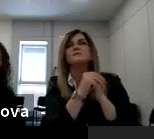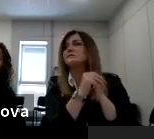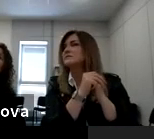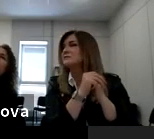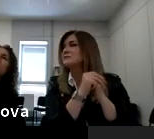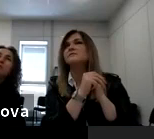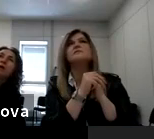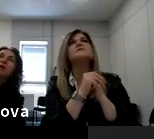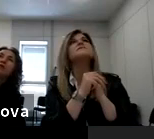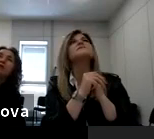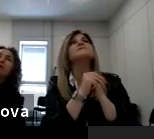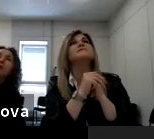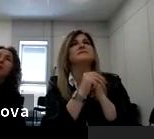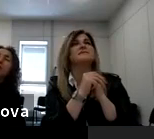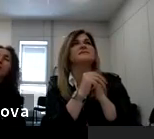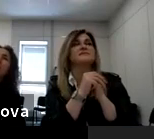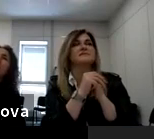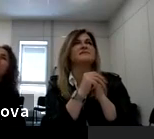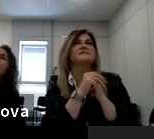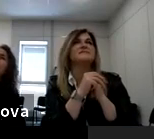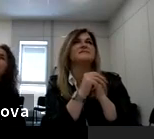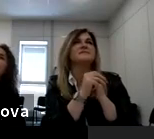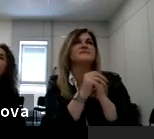45 degrees. 45,